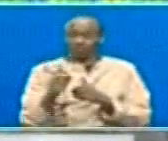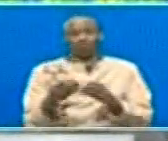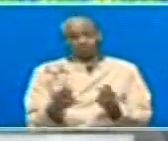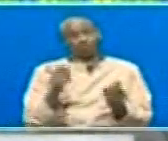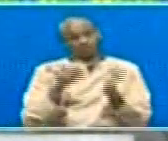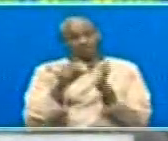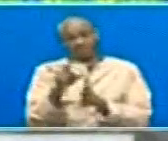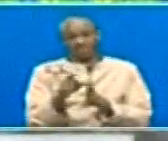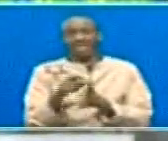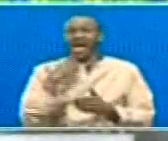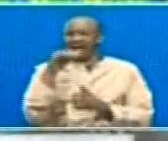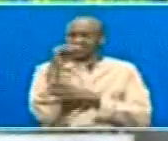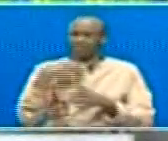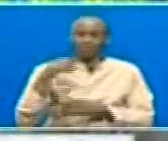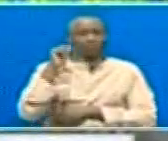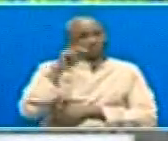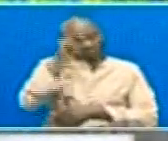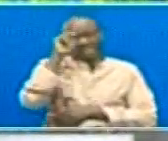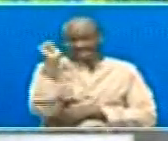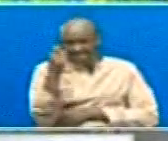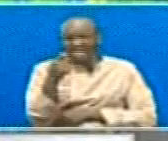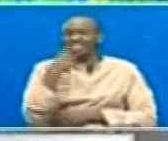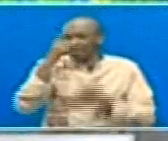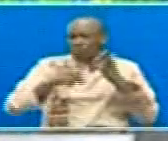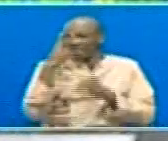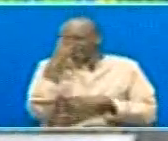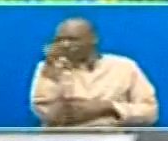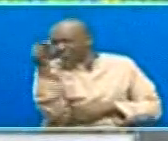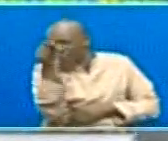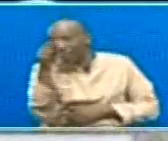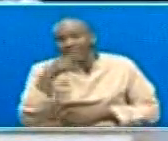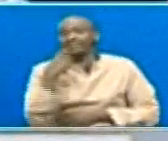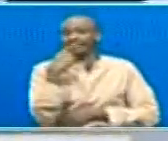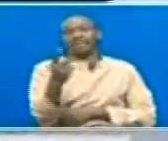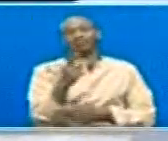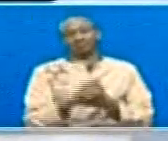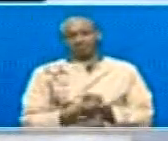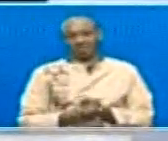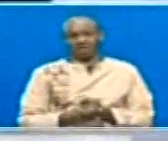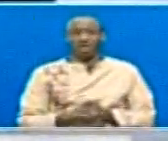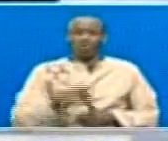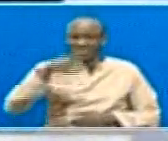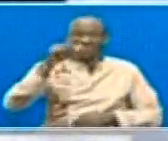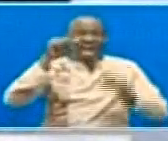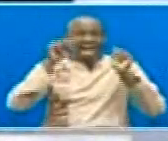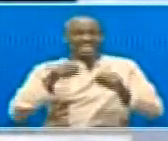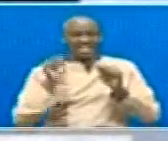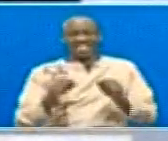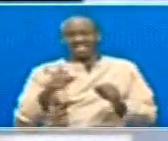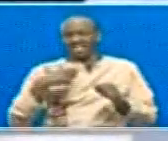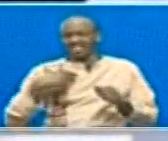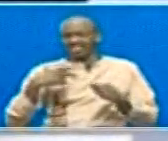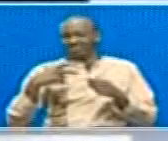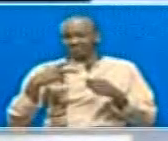residents in northern Kenya to exercise patriotism and smoke out suspected criminals in their localities. Do not agree to let